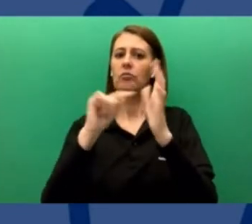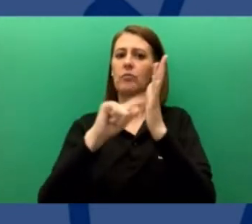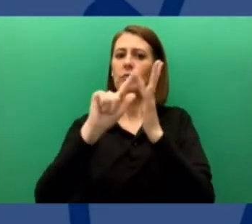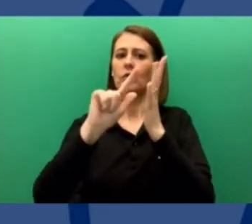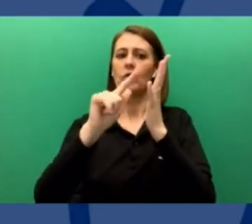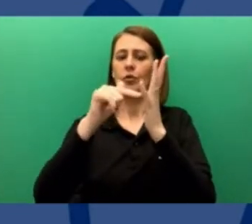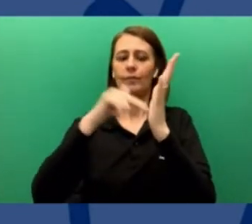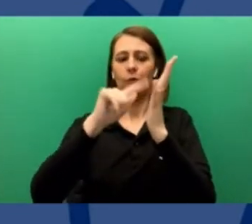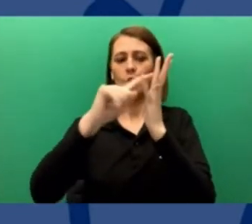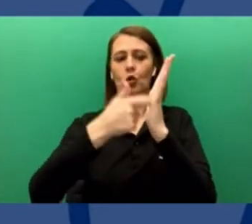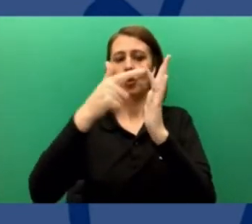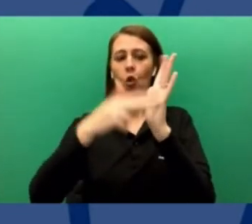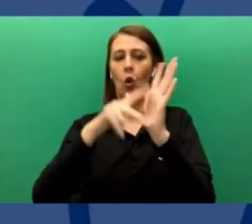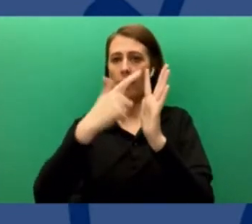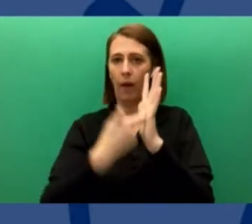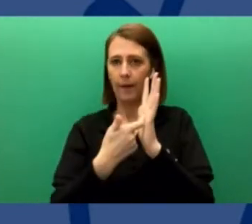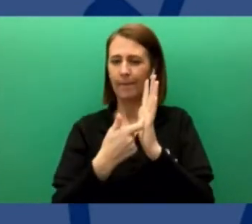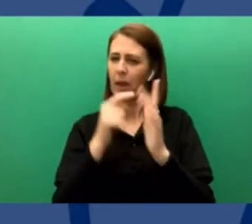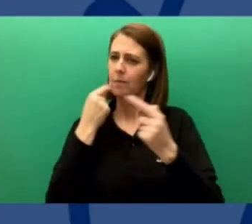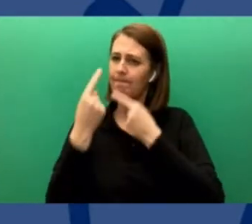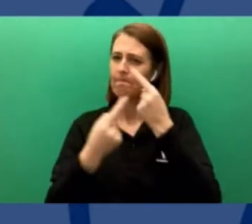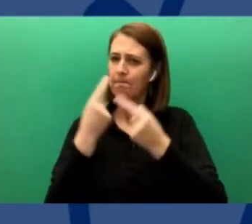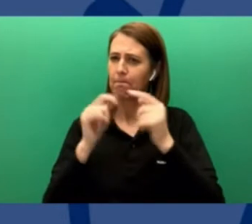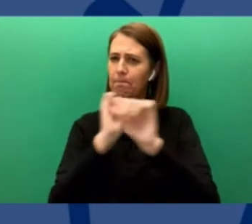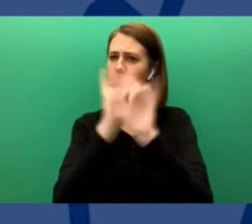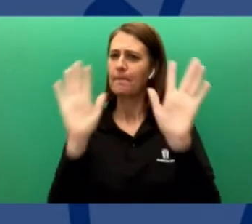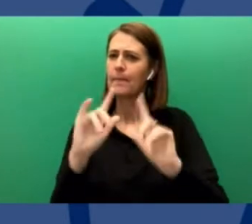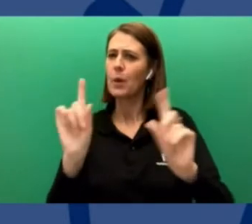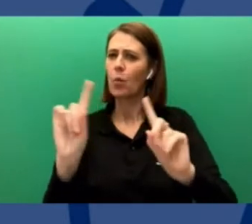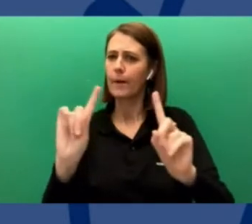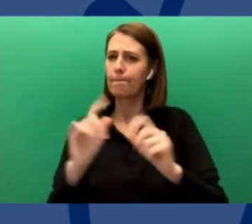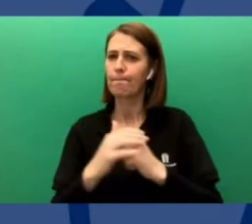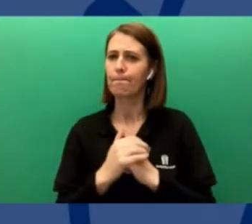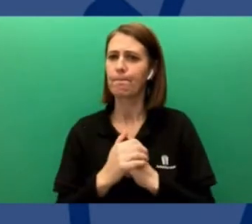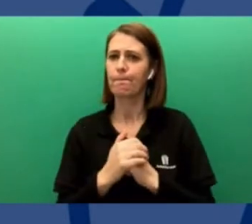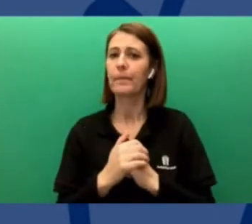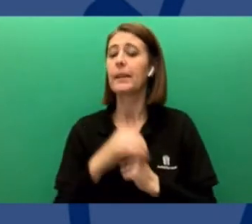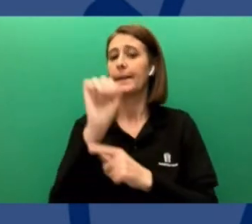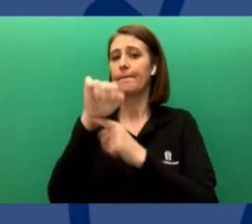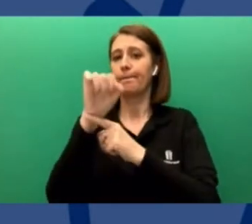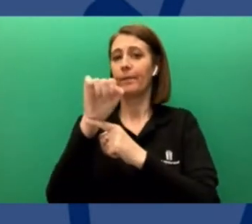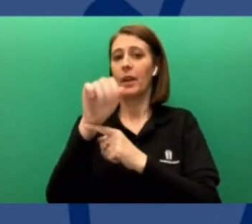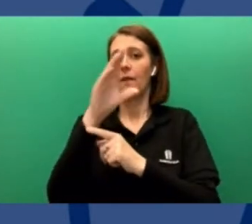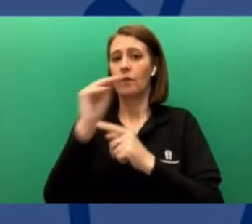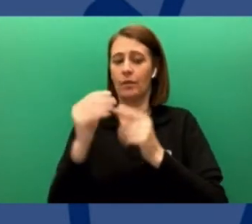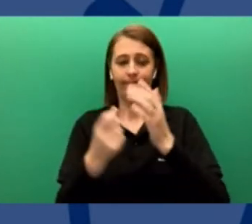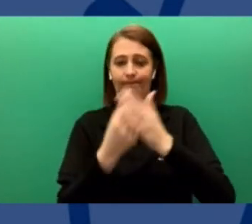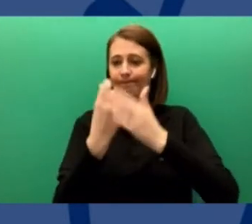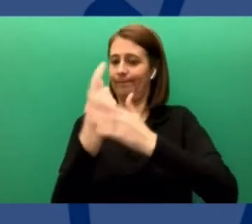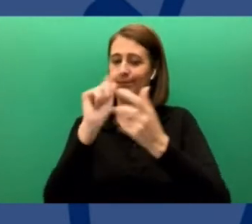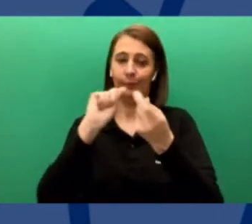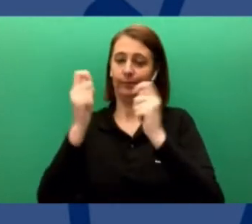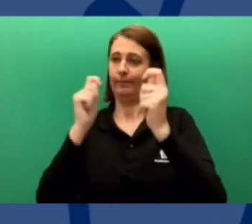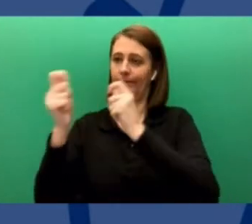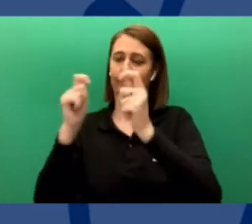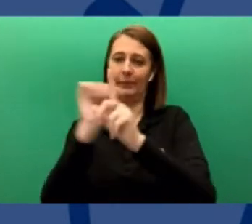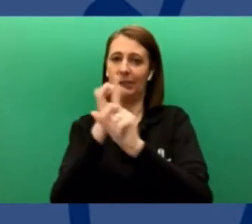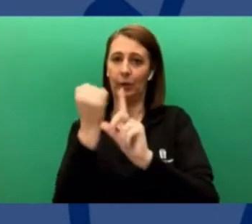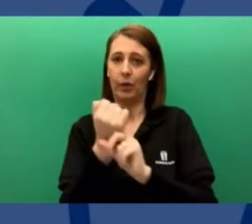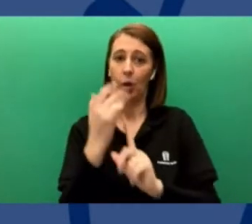is, and this is something that really has come out of the evolving situation. When this was a small